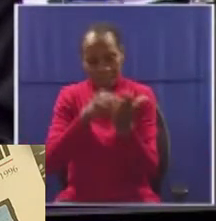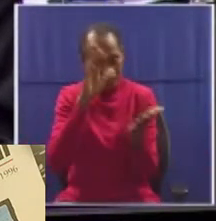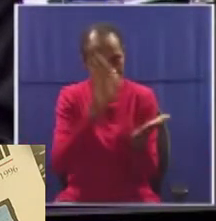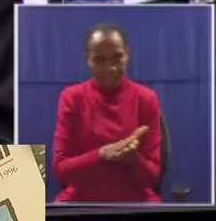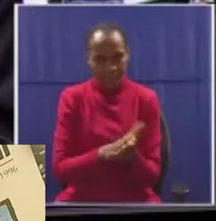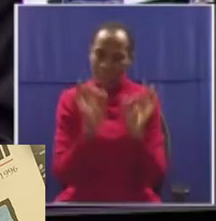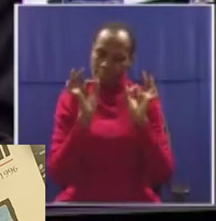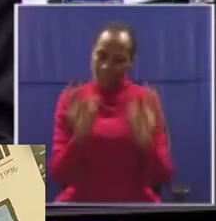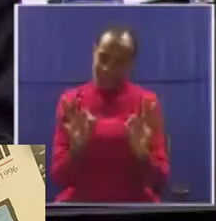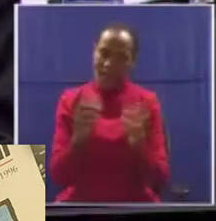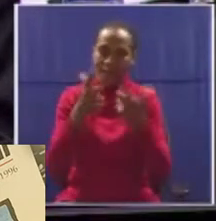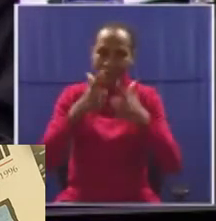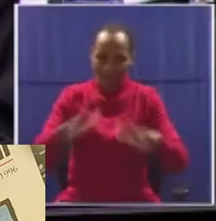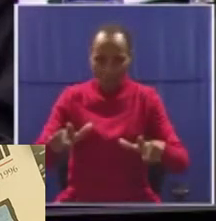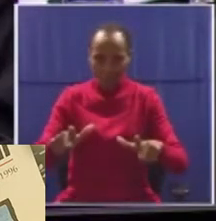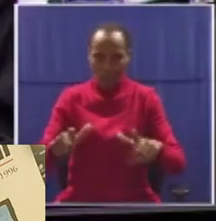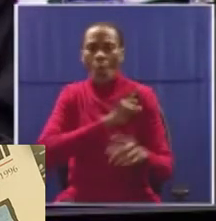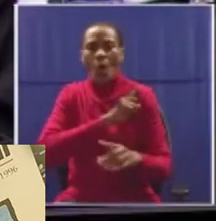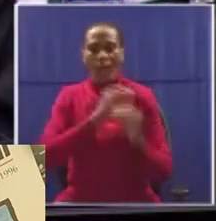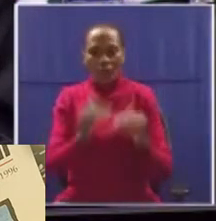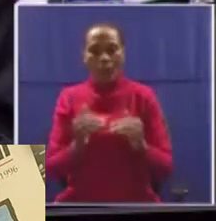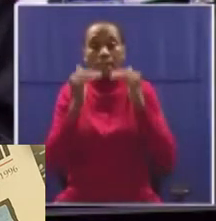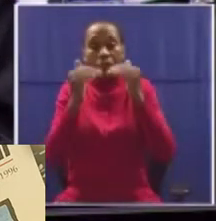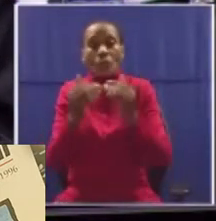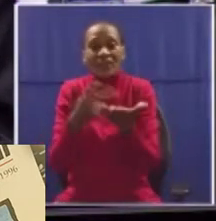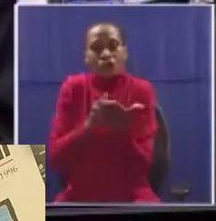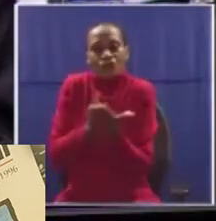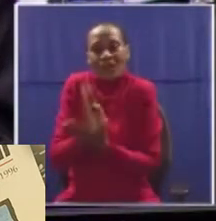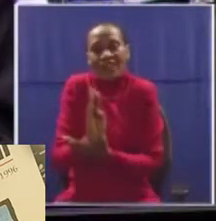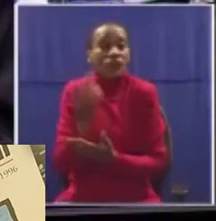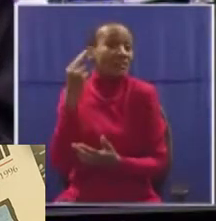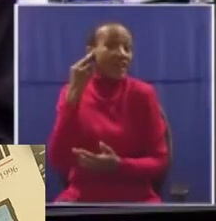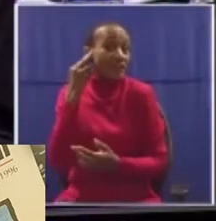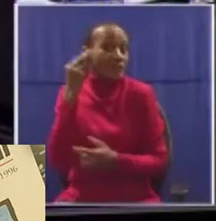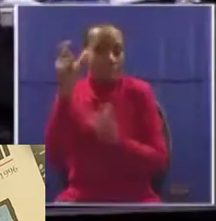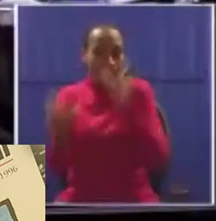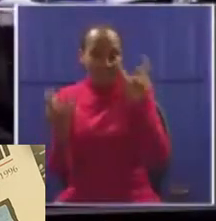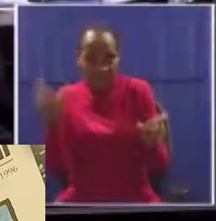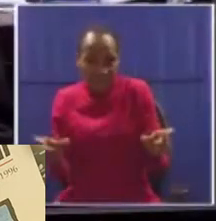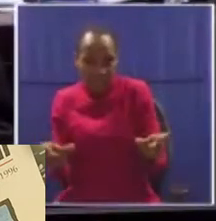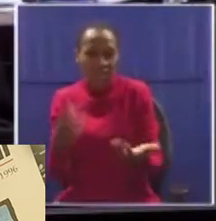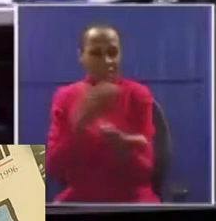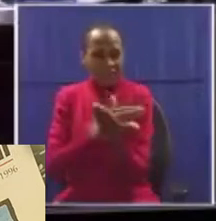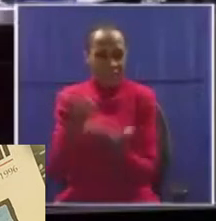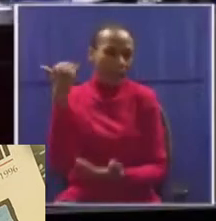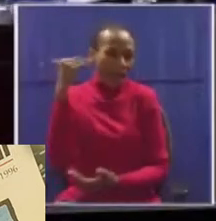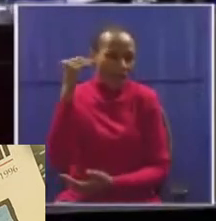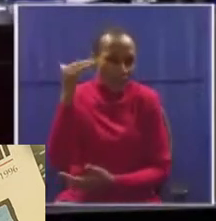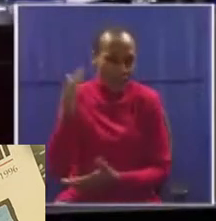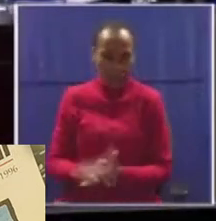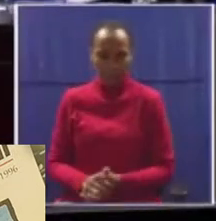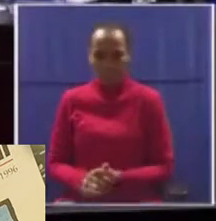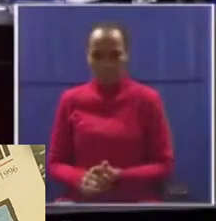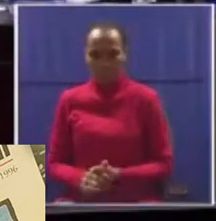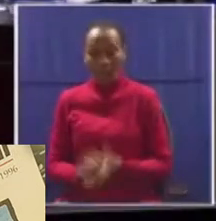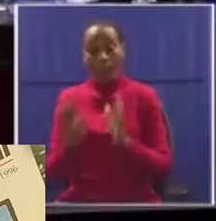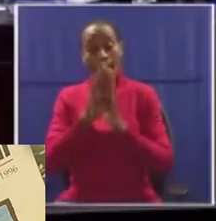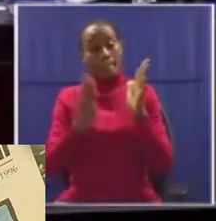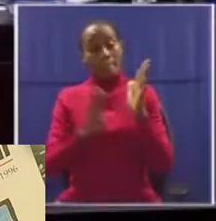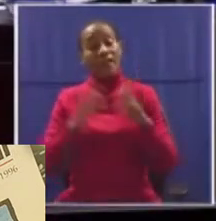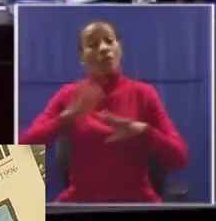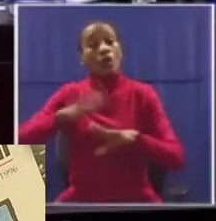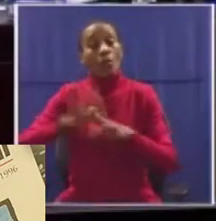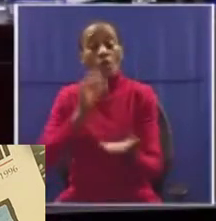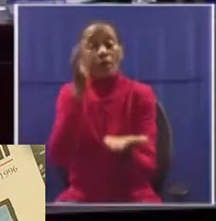official language who promotes the rights of persons who are deaf and hard of hearing the bill